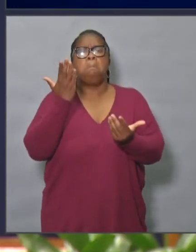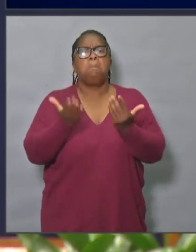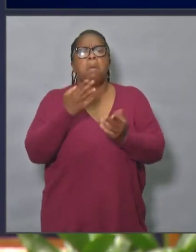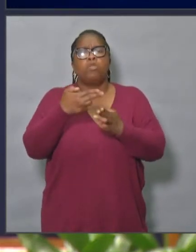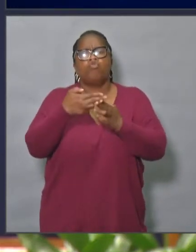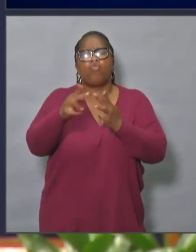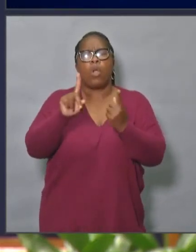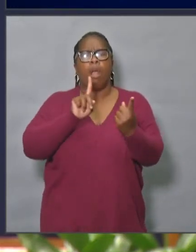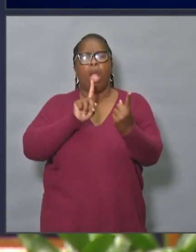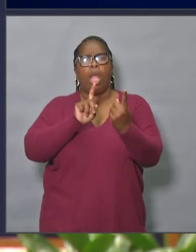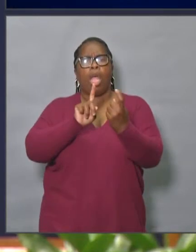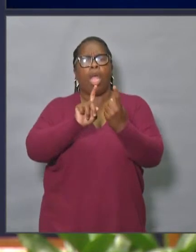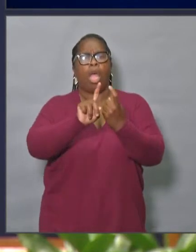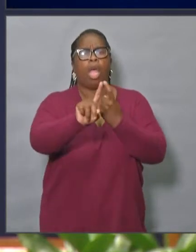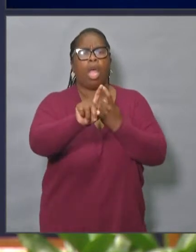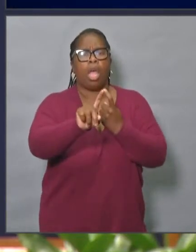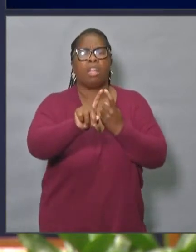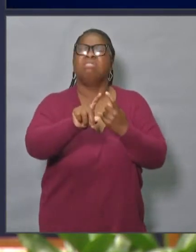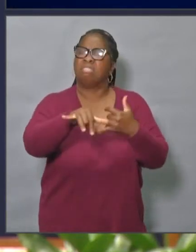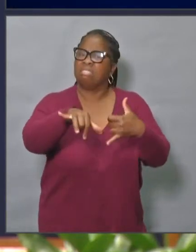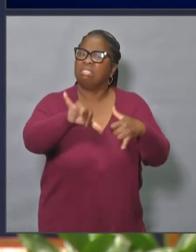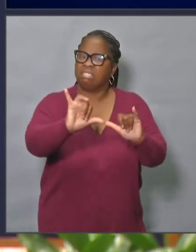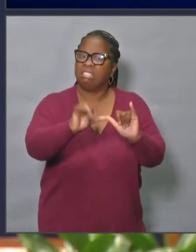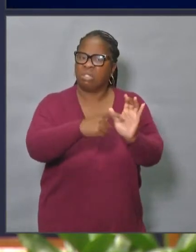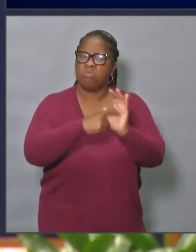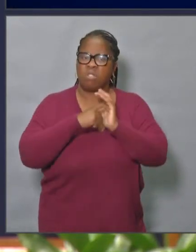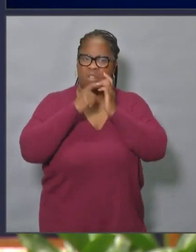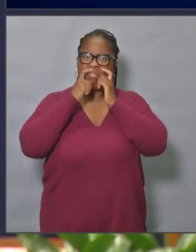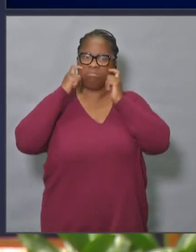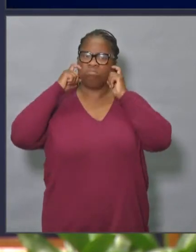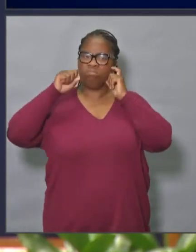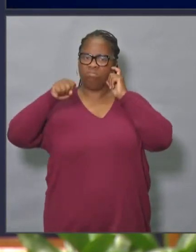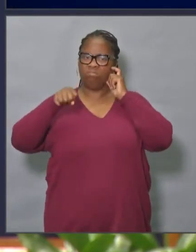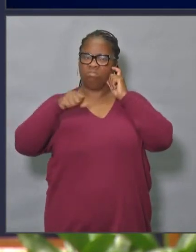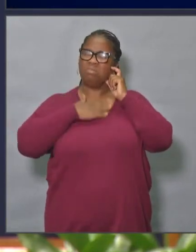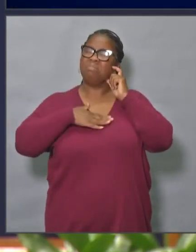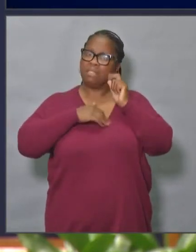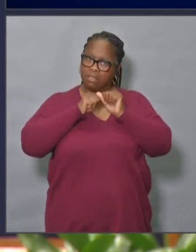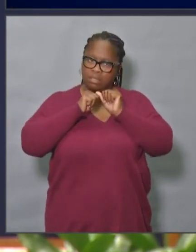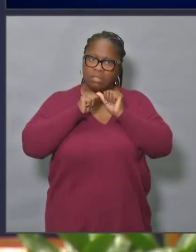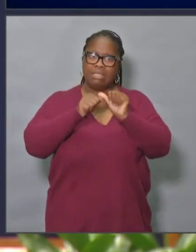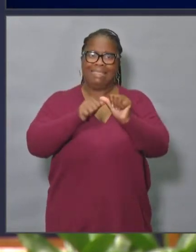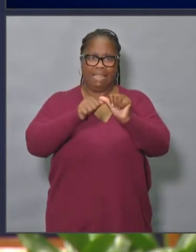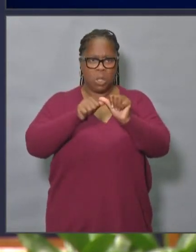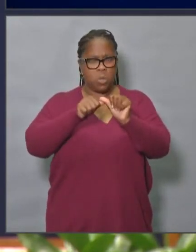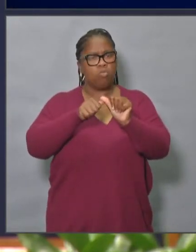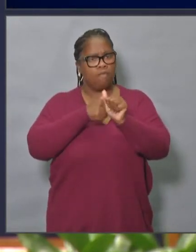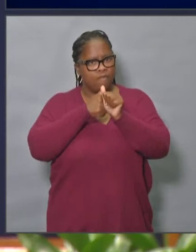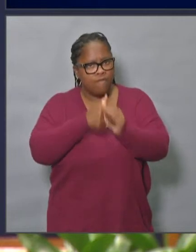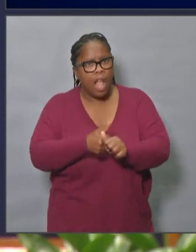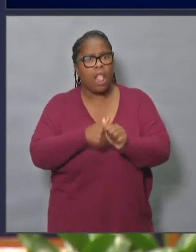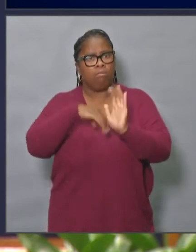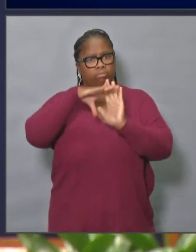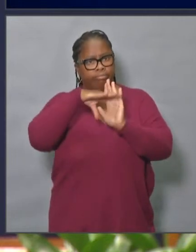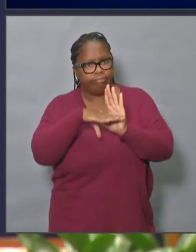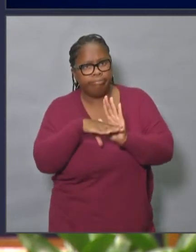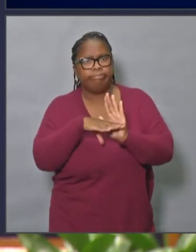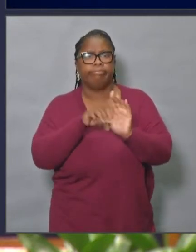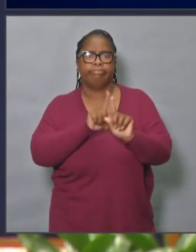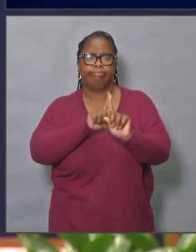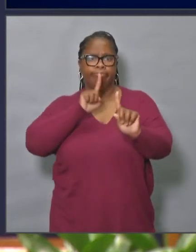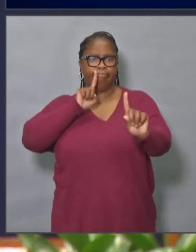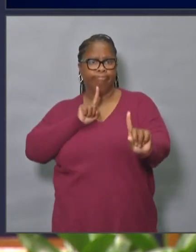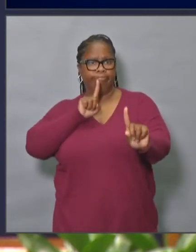counts. So please adhere to the directives on keeping your distance and keeping your mouth and your nose